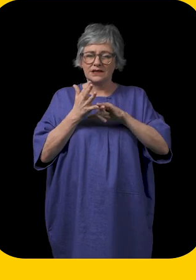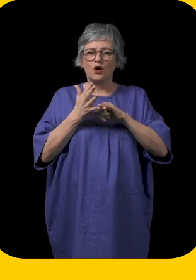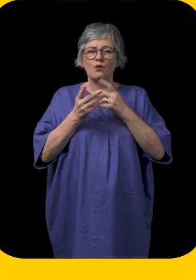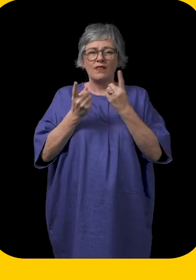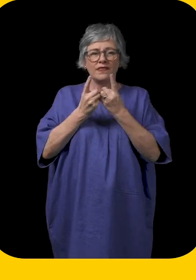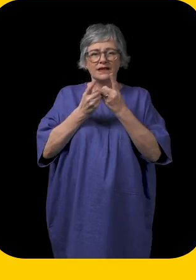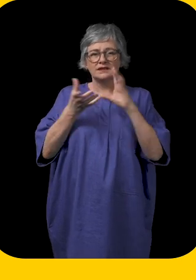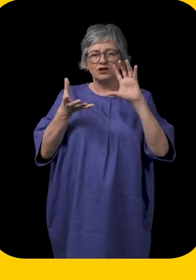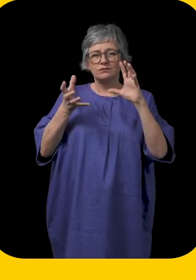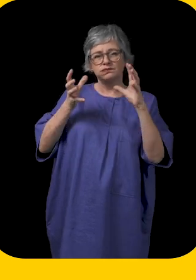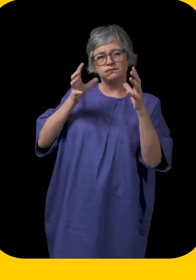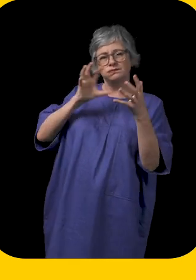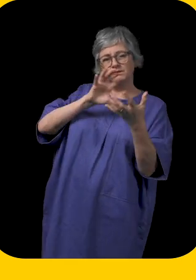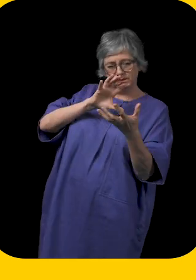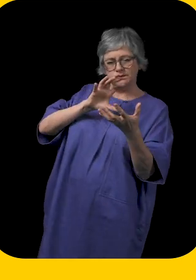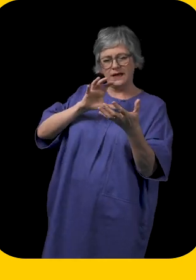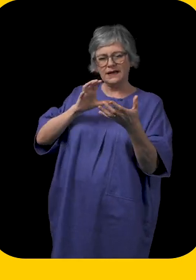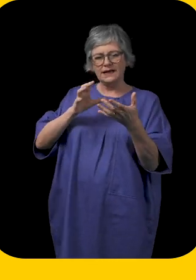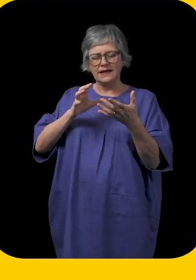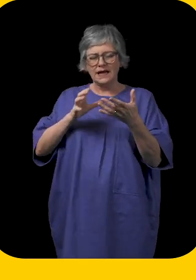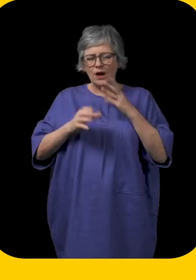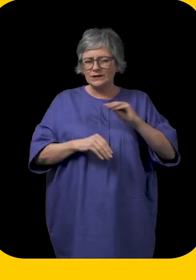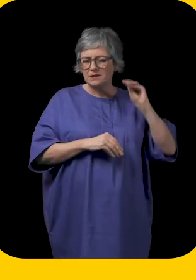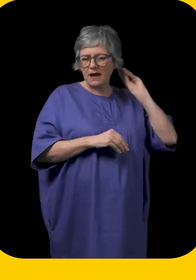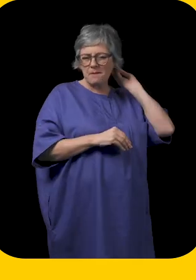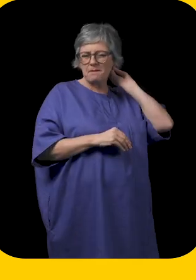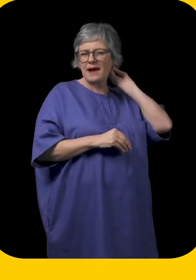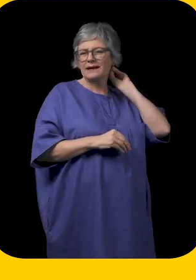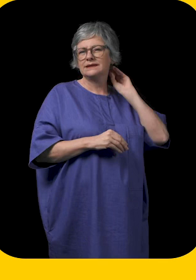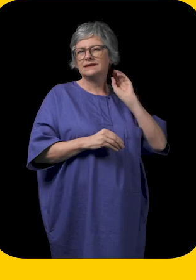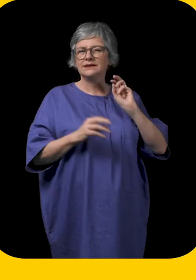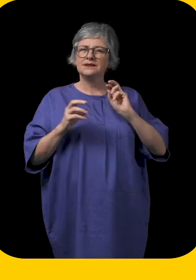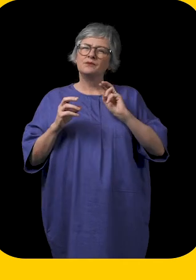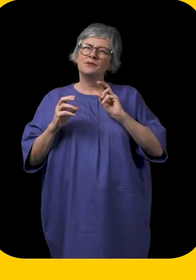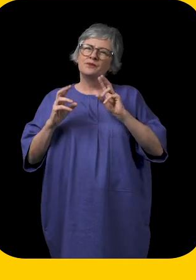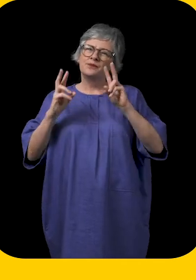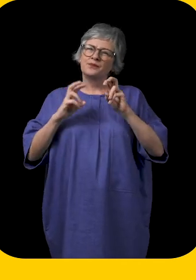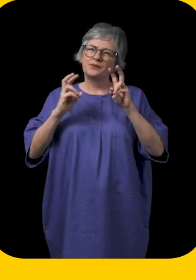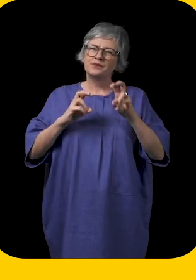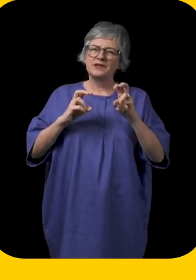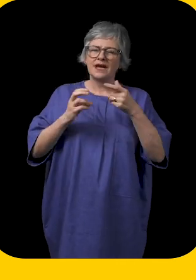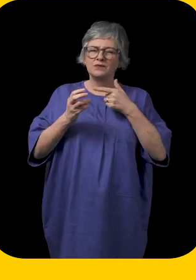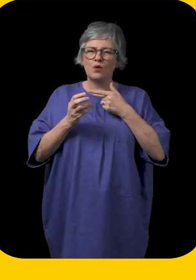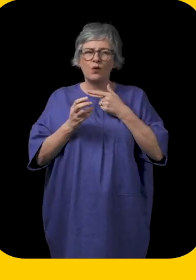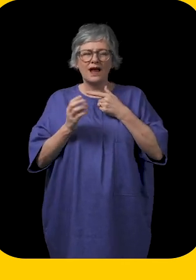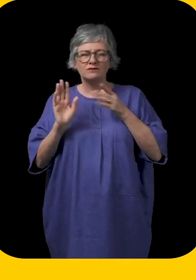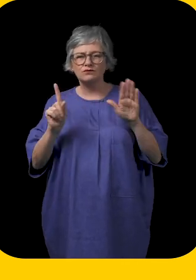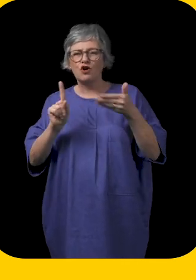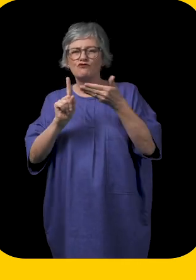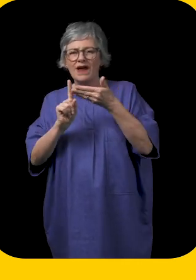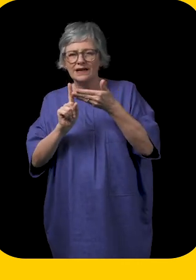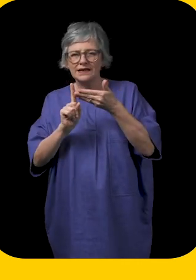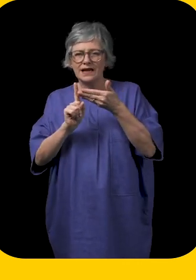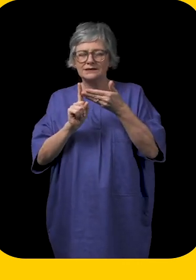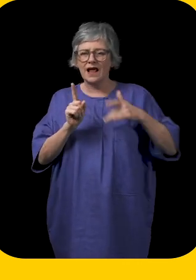being turned sideways or bridges was really in my mind, both in terms of exactly as Leila said earlier about